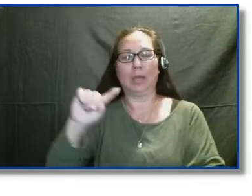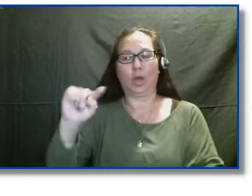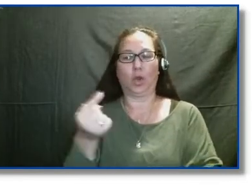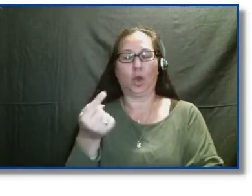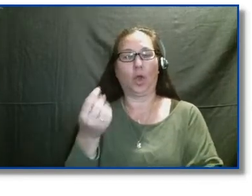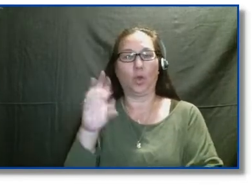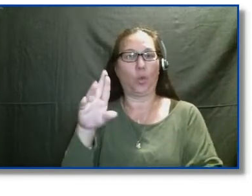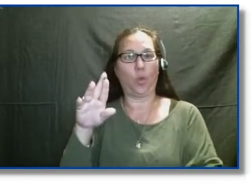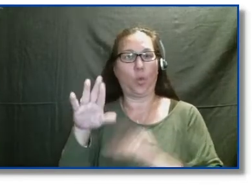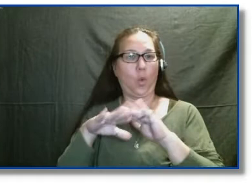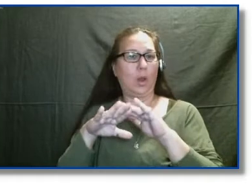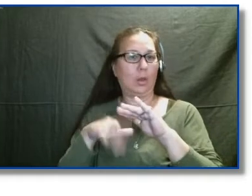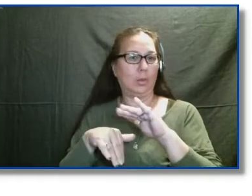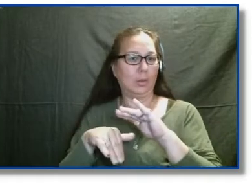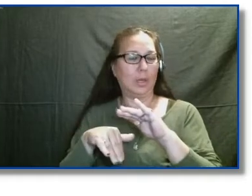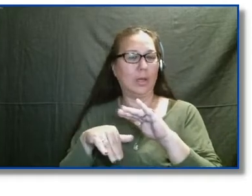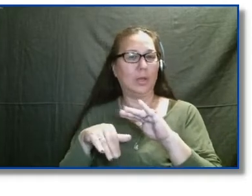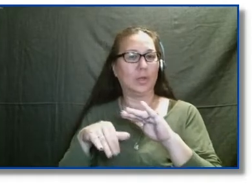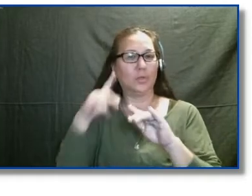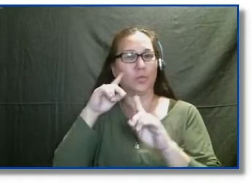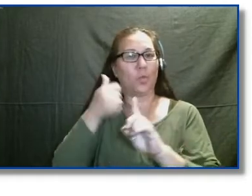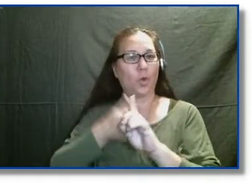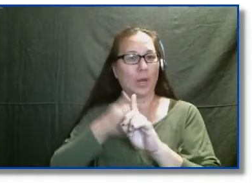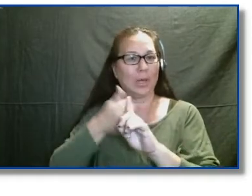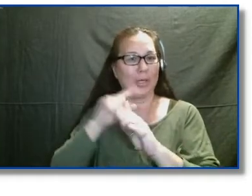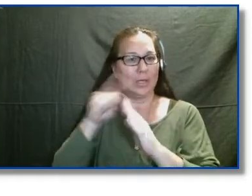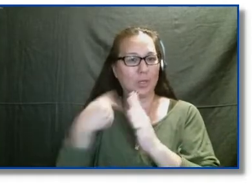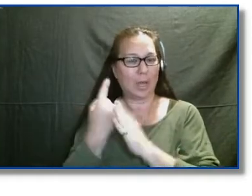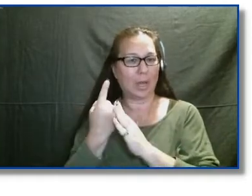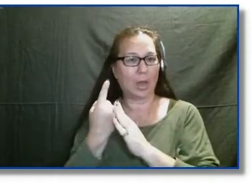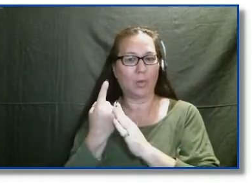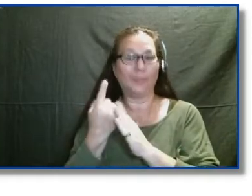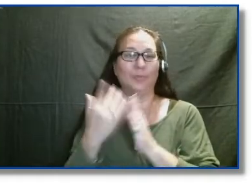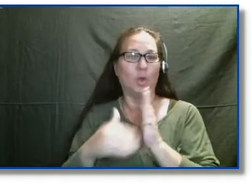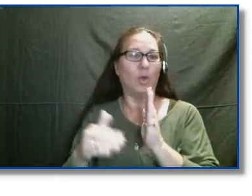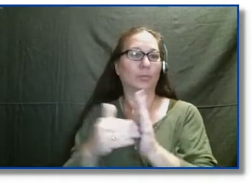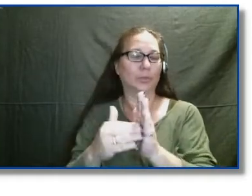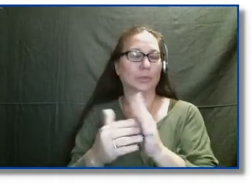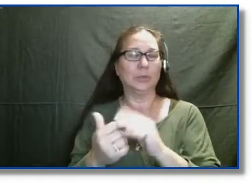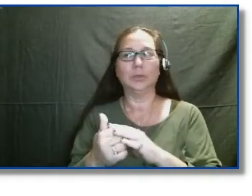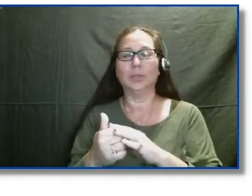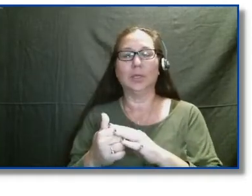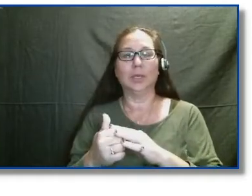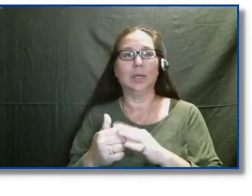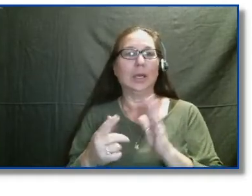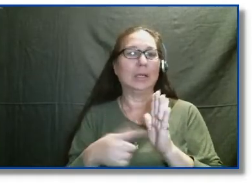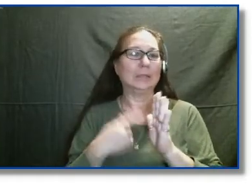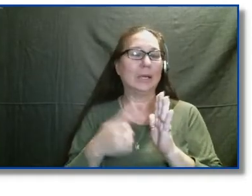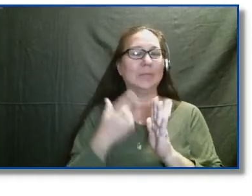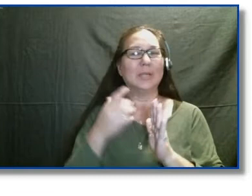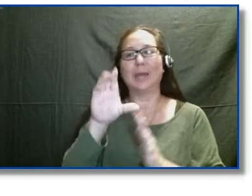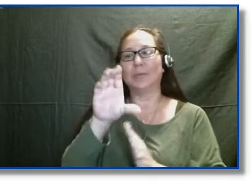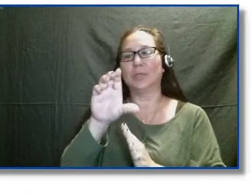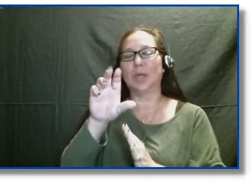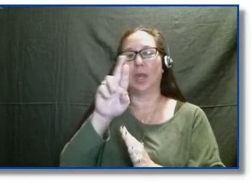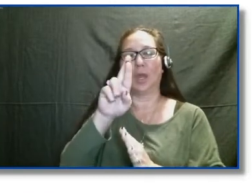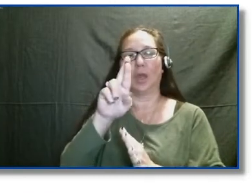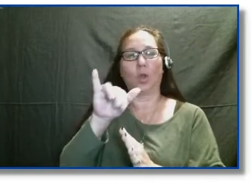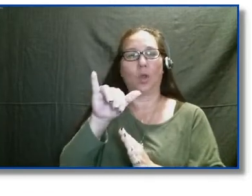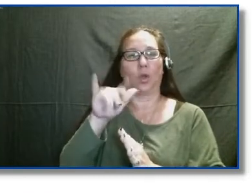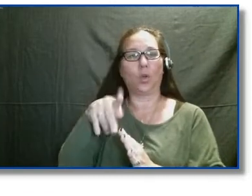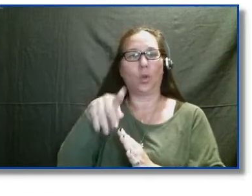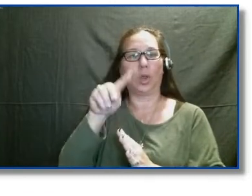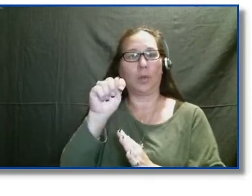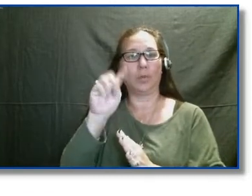less per hour. Very often they are being paid sometimes in cryptocurrencies, fractions of $1 per